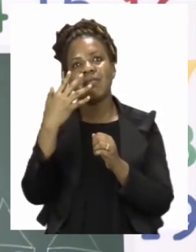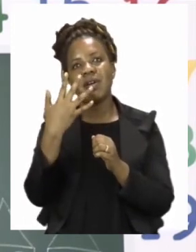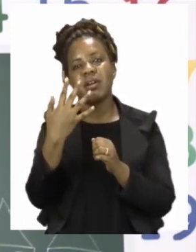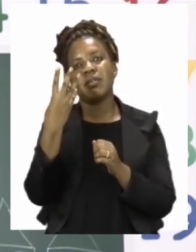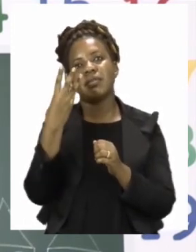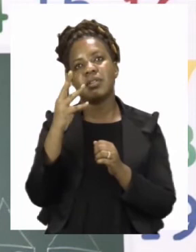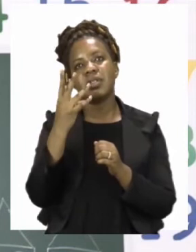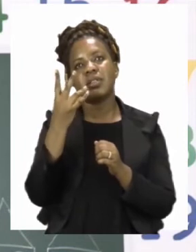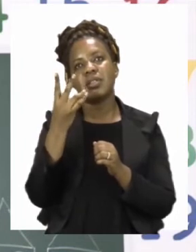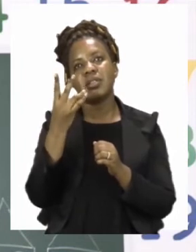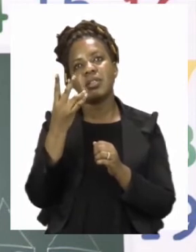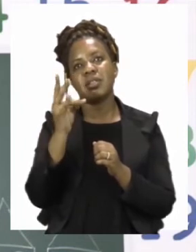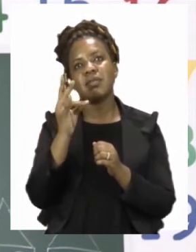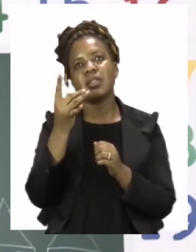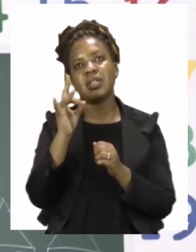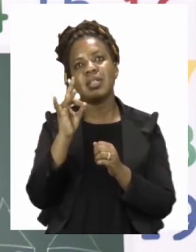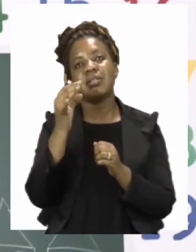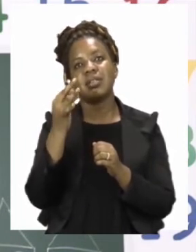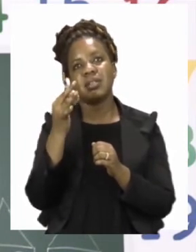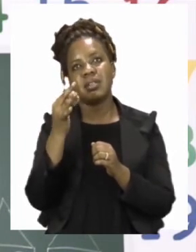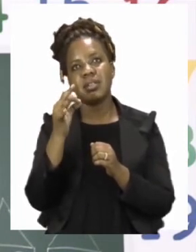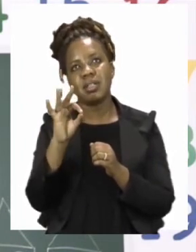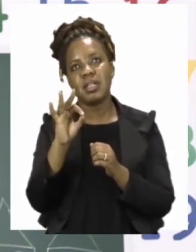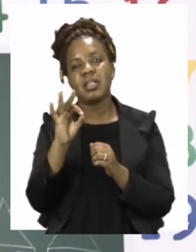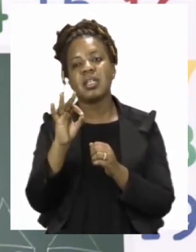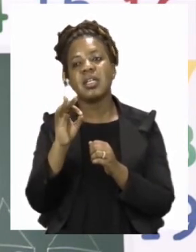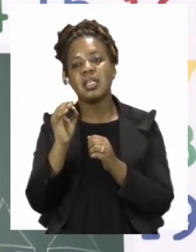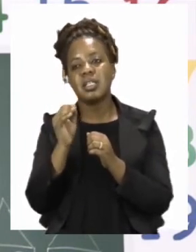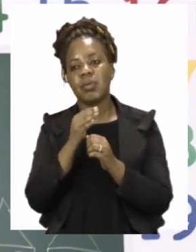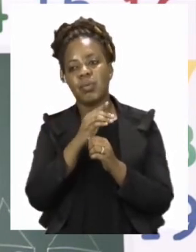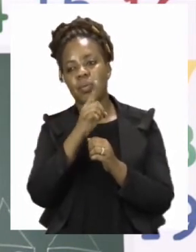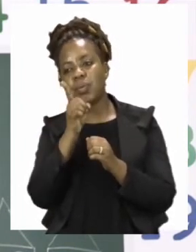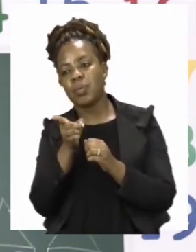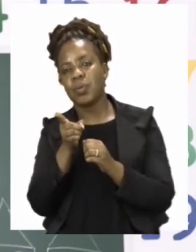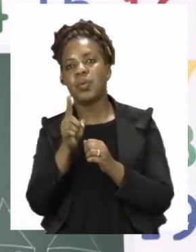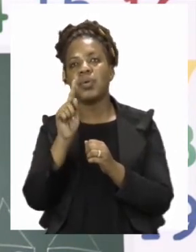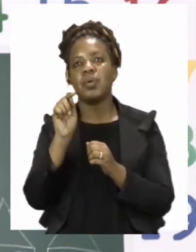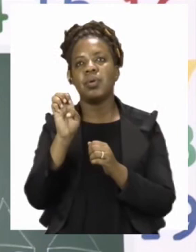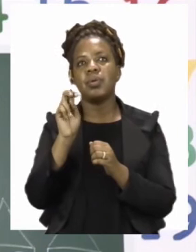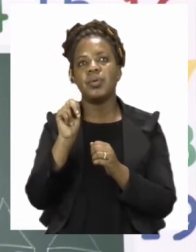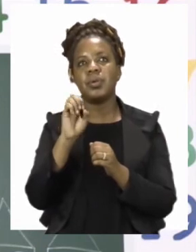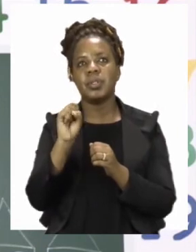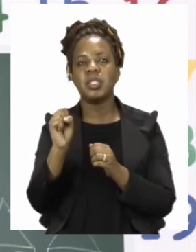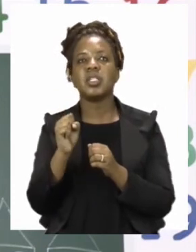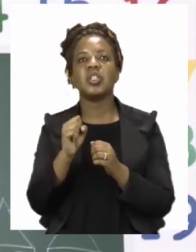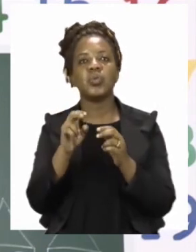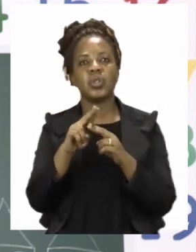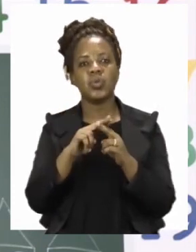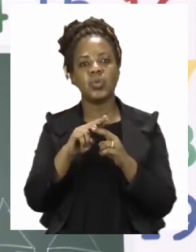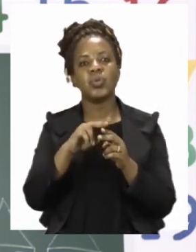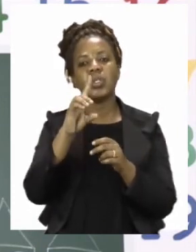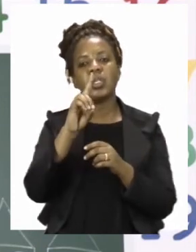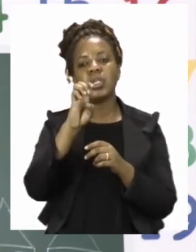your exercise. Number 2, we are talking about rounding off. Now, rounding off to